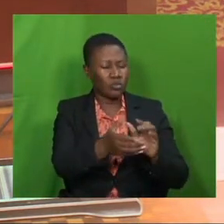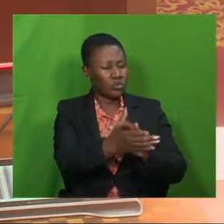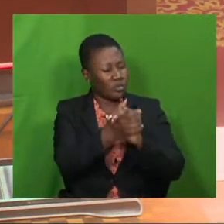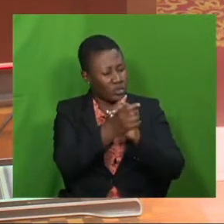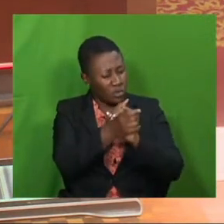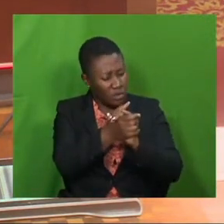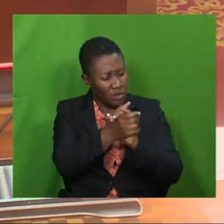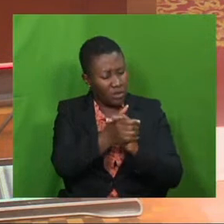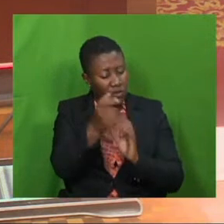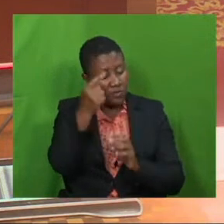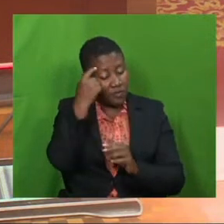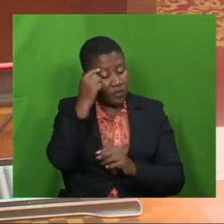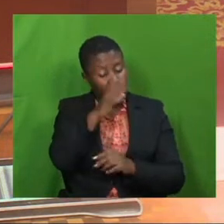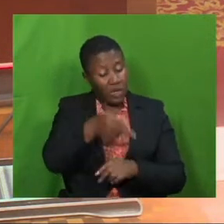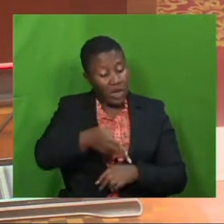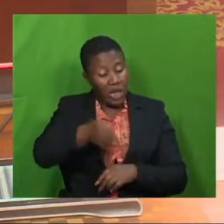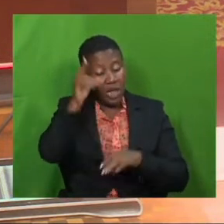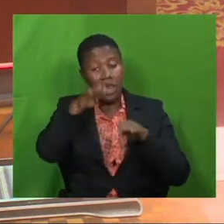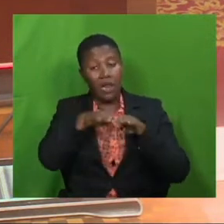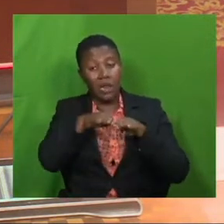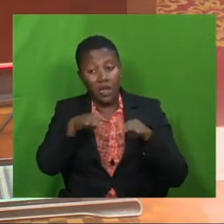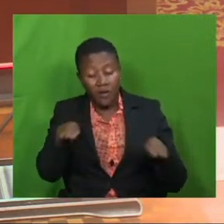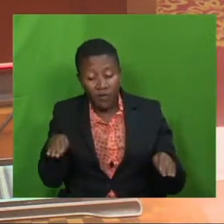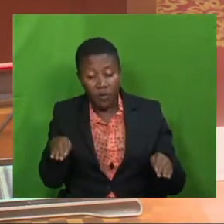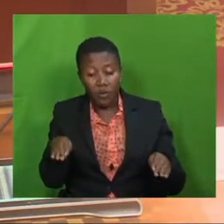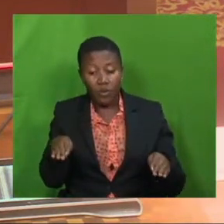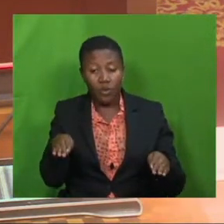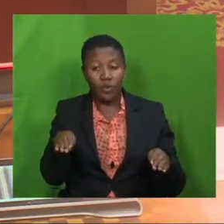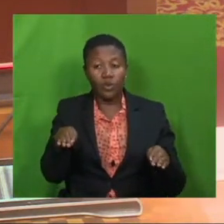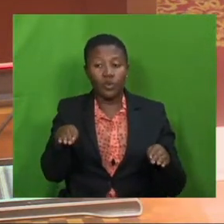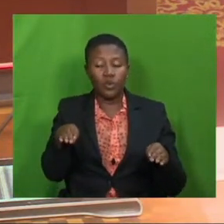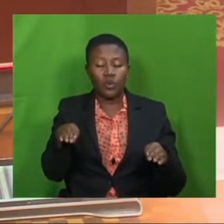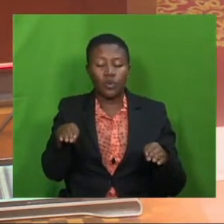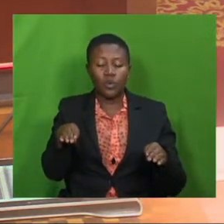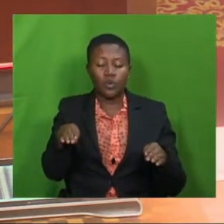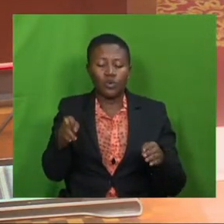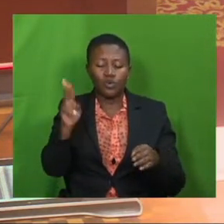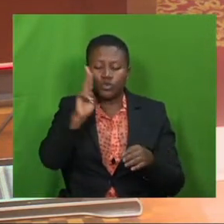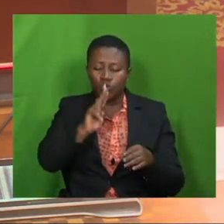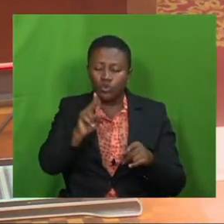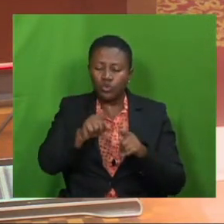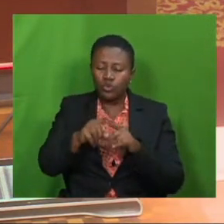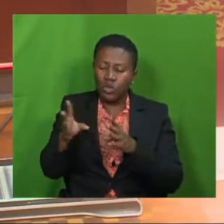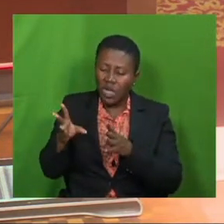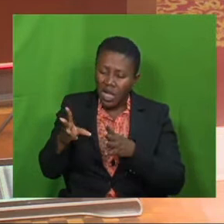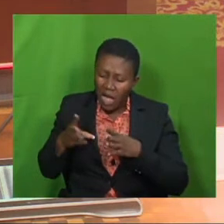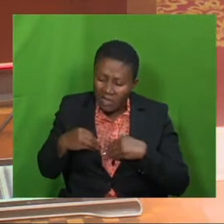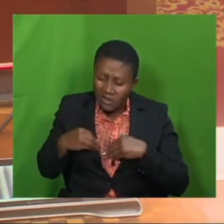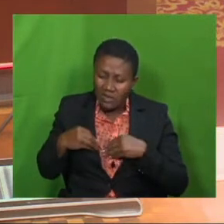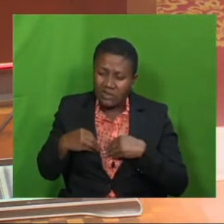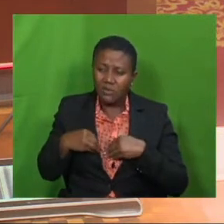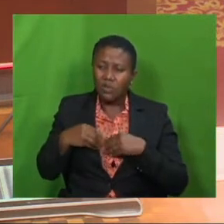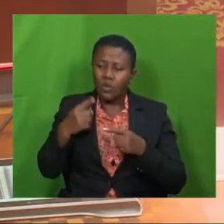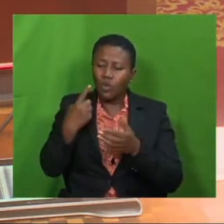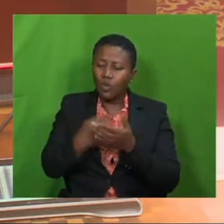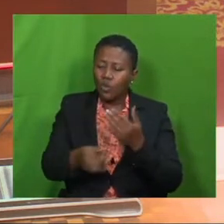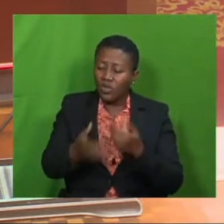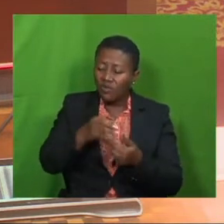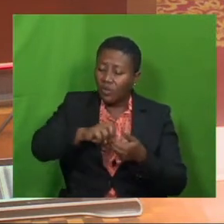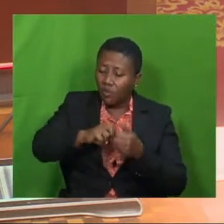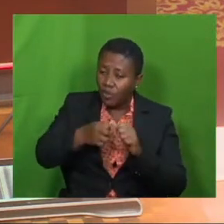level of forbearance in accommodating the divergent opinion and contributions of the minority